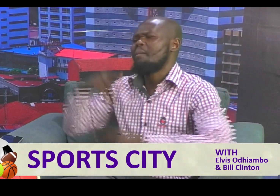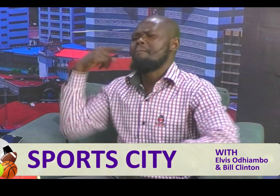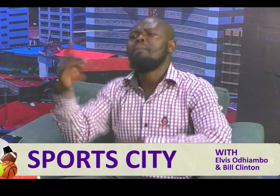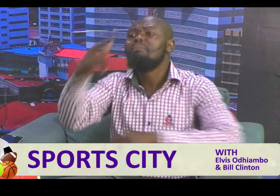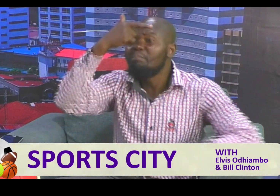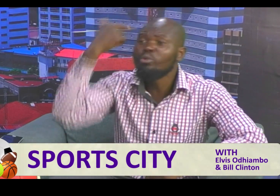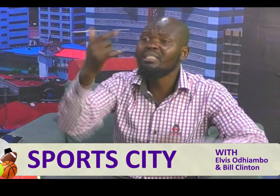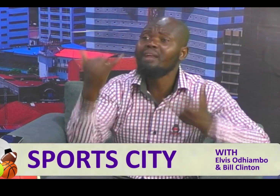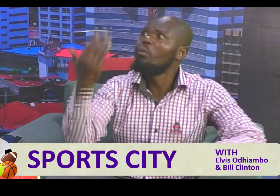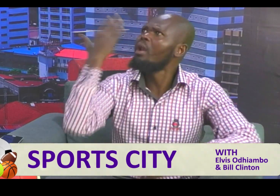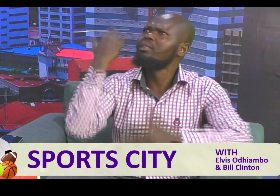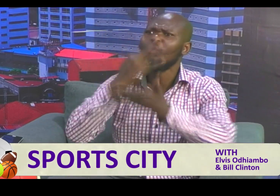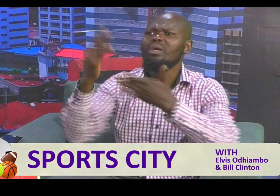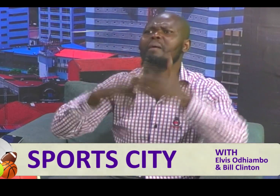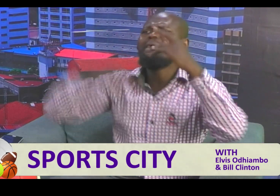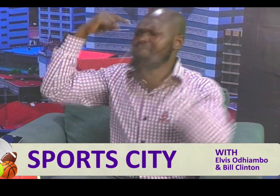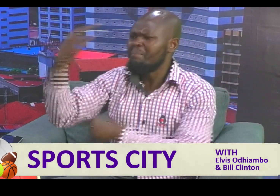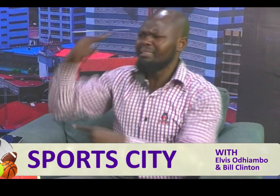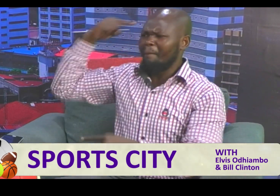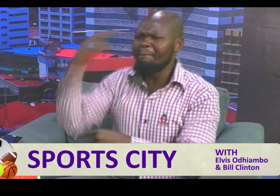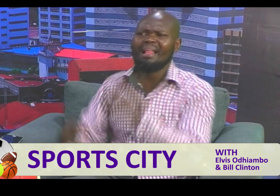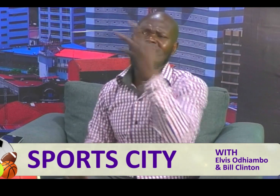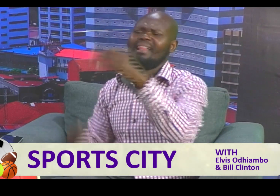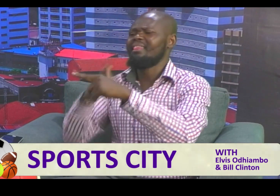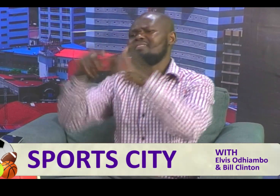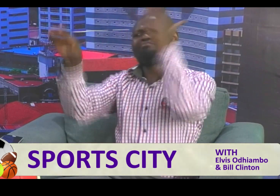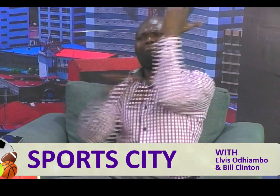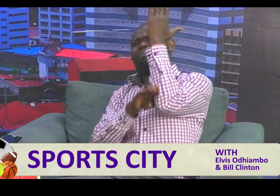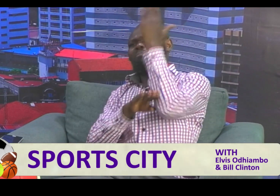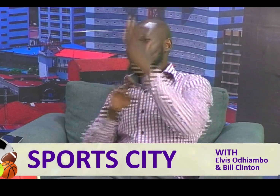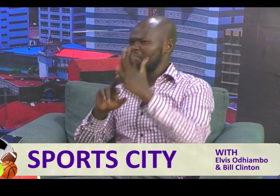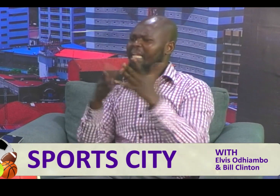for now, I think it was just luck. I believe it was luck. Right.